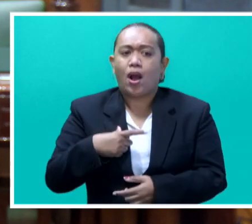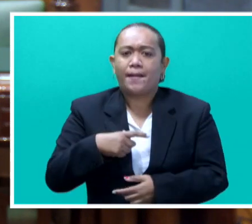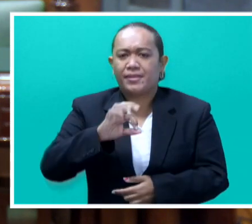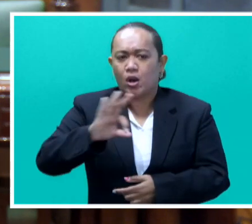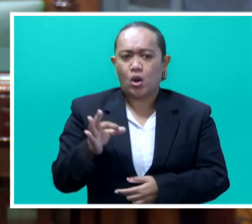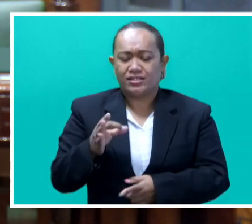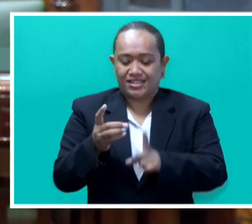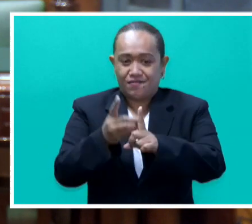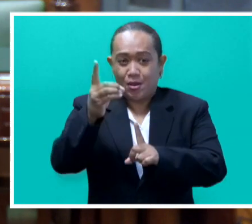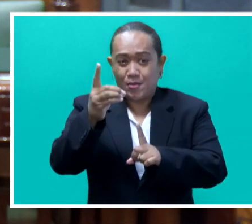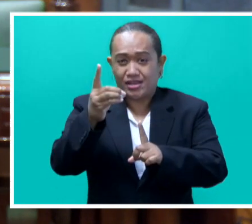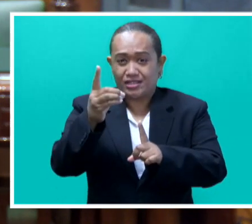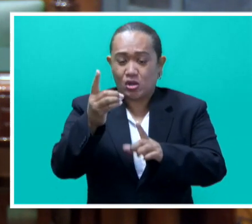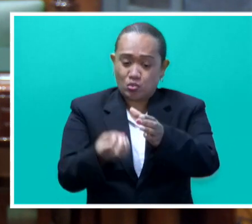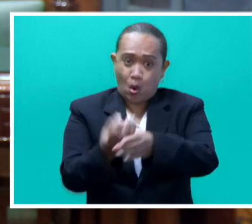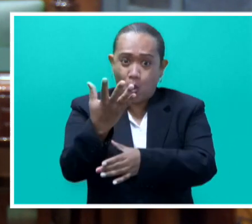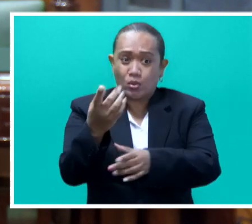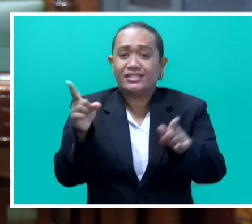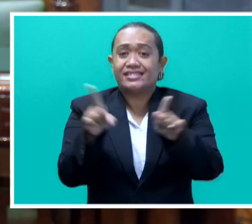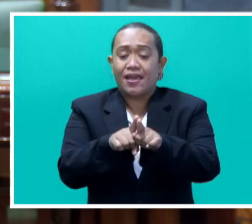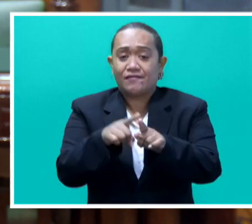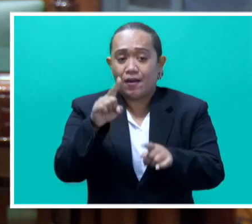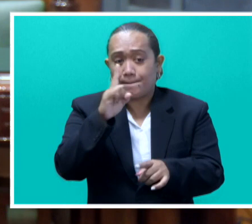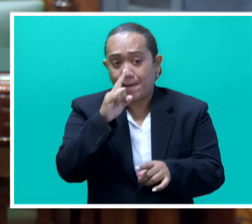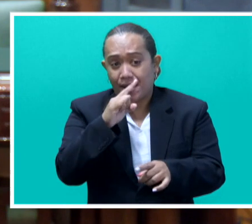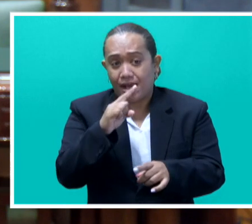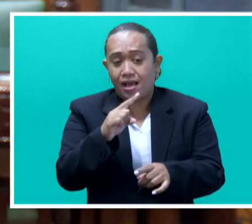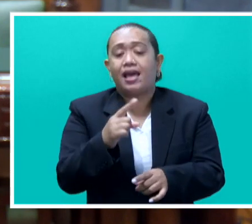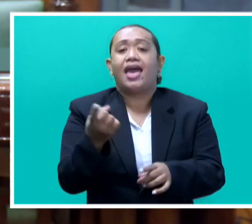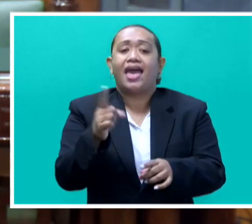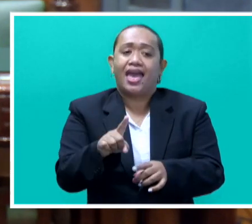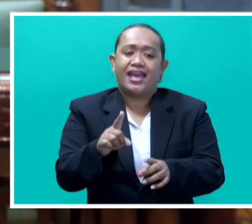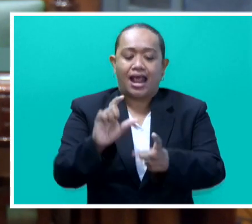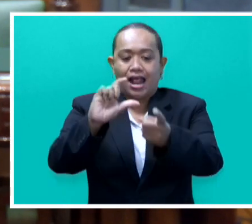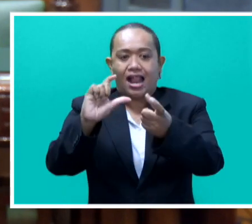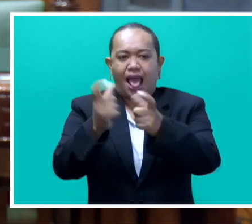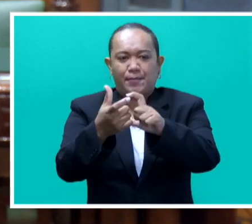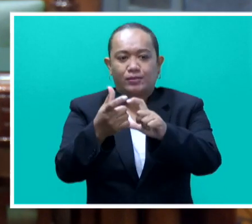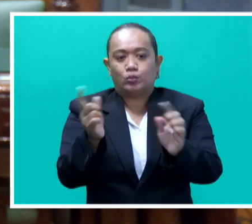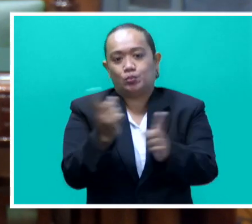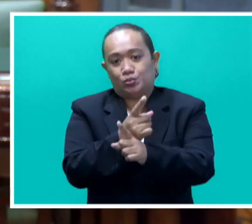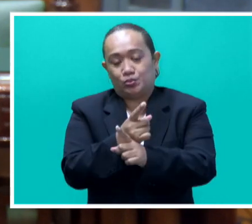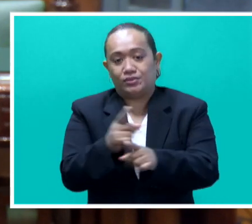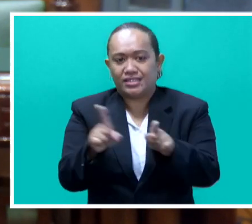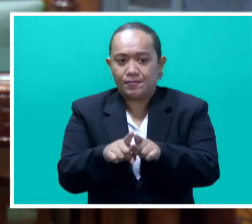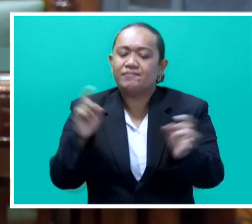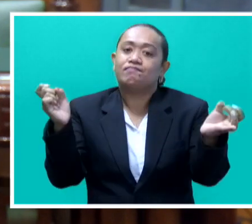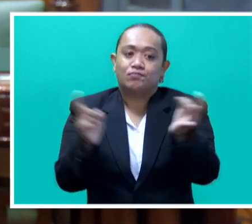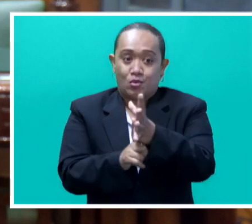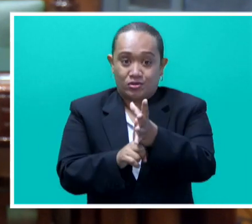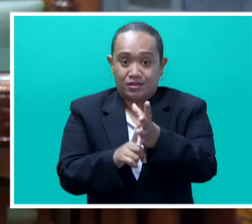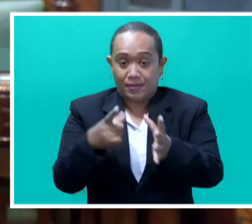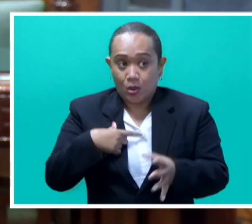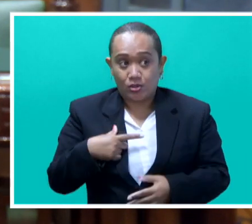to climate change. This is where urban planning becomes extremely crucial. Mr. Speaker, sir, the Abu